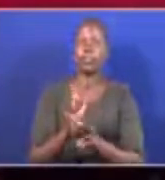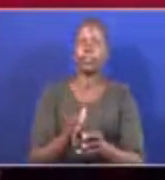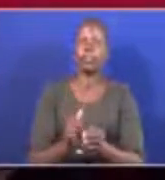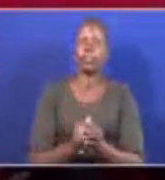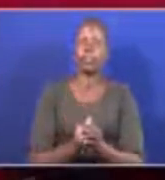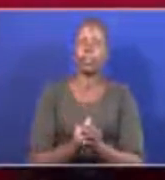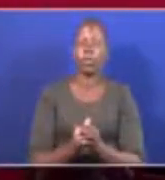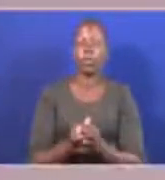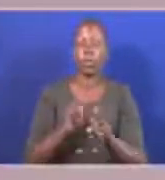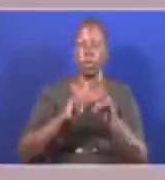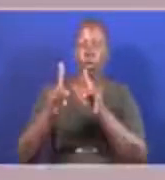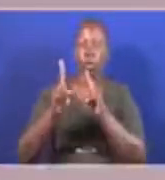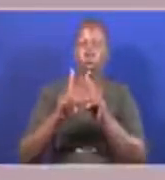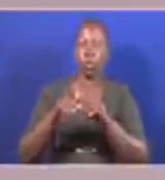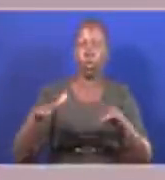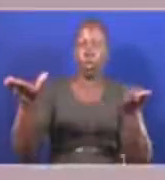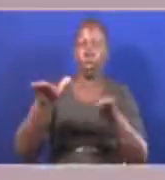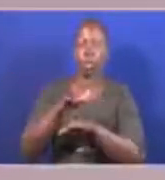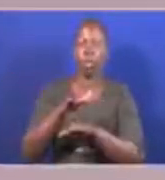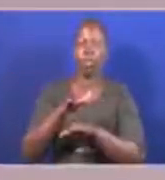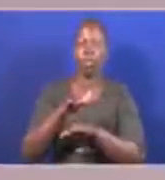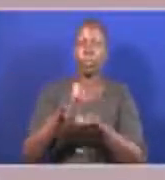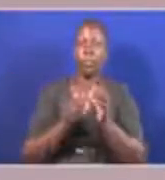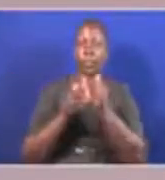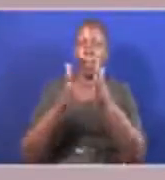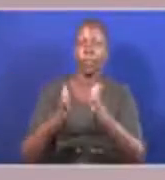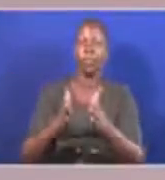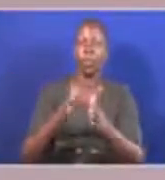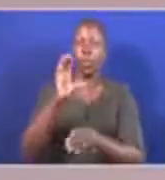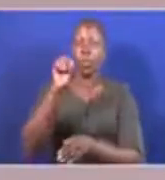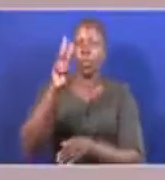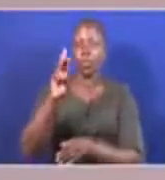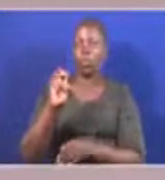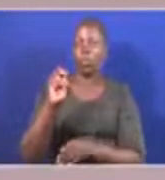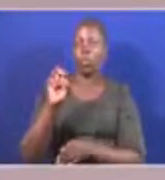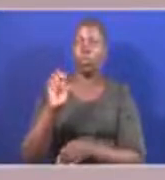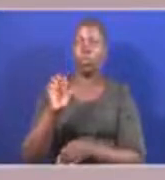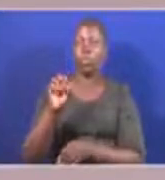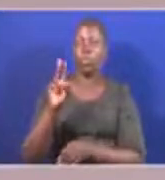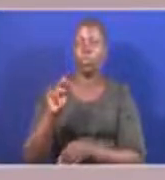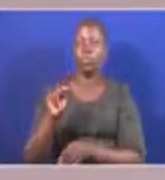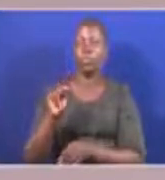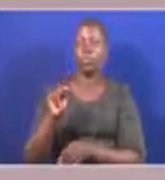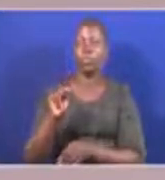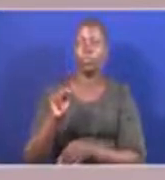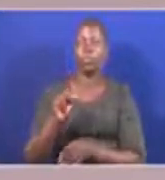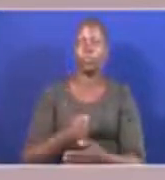made by the Deputy Majority Leader, Owen Bayer.